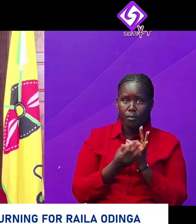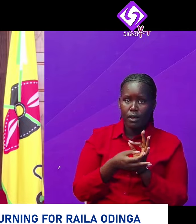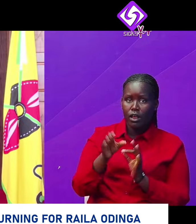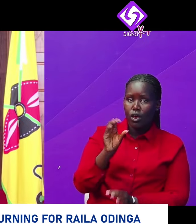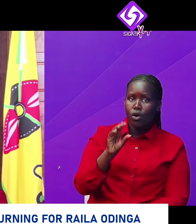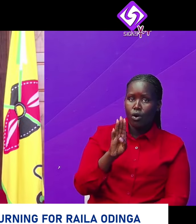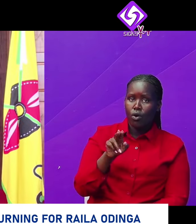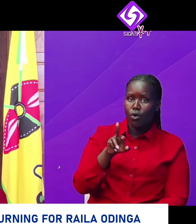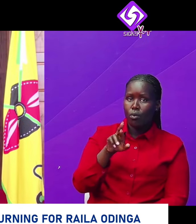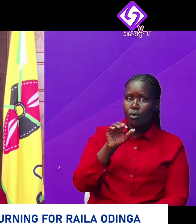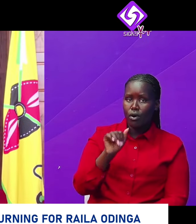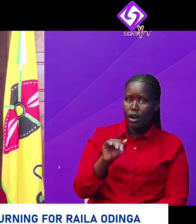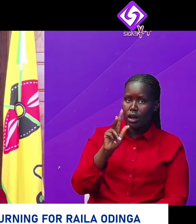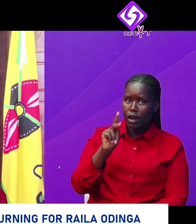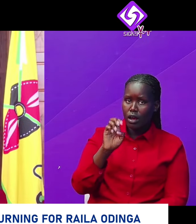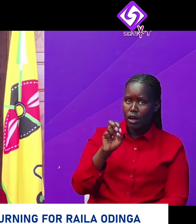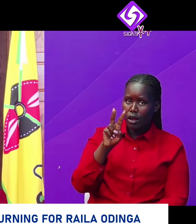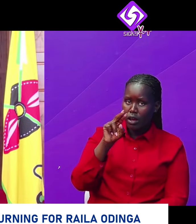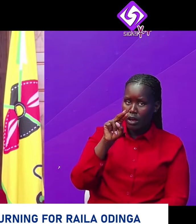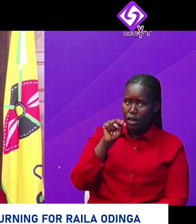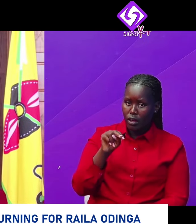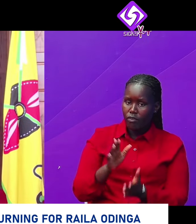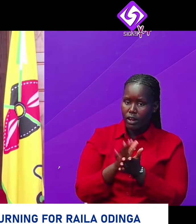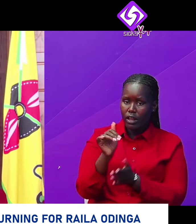Kevin Obio Oginga, and others.